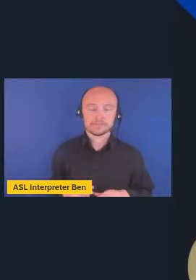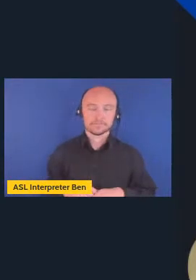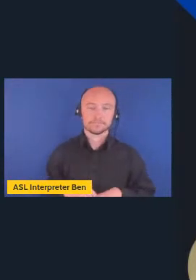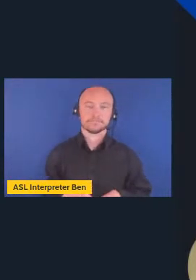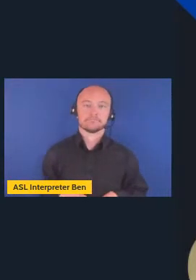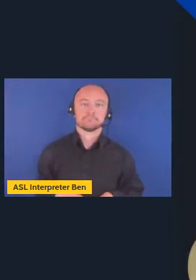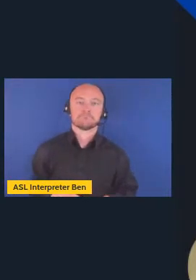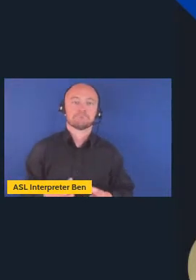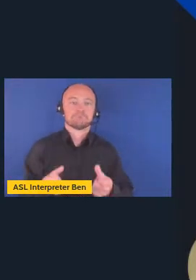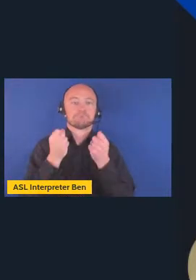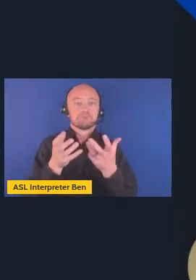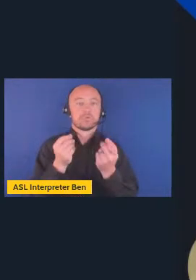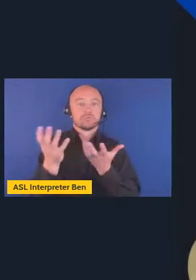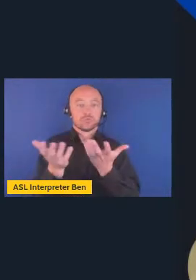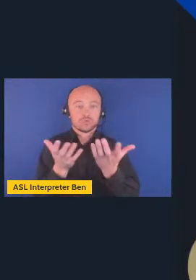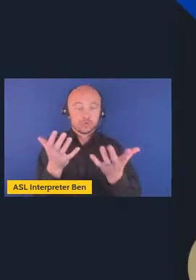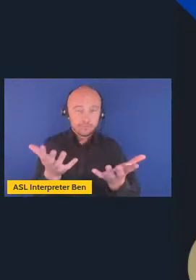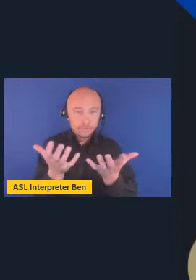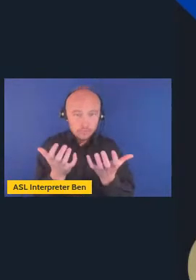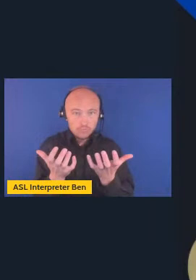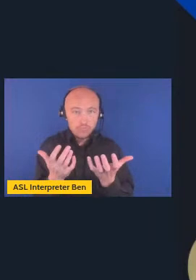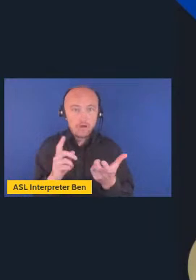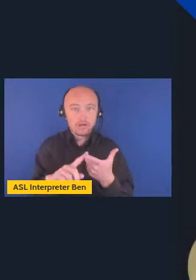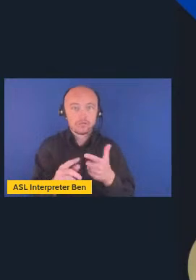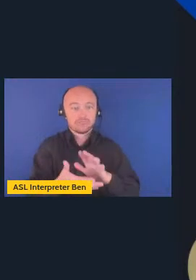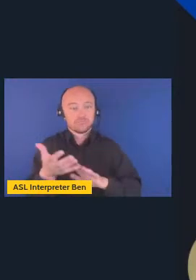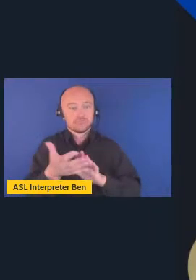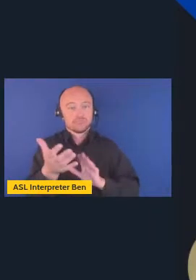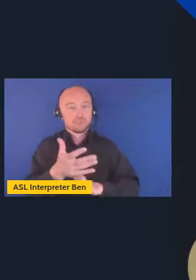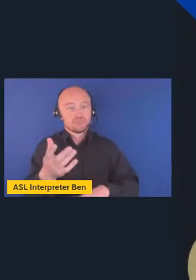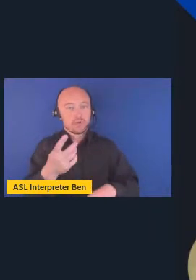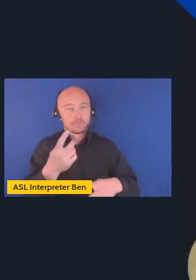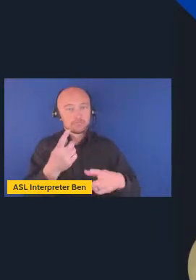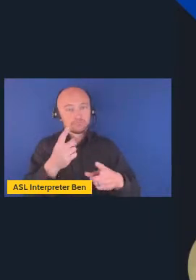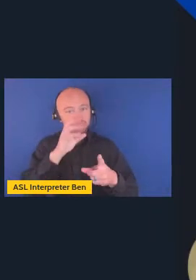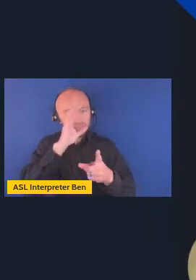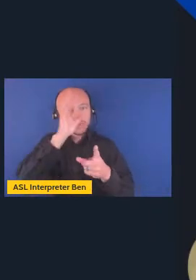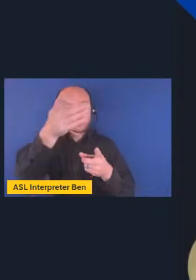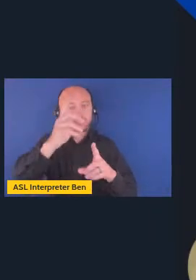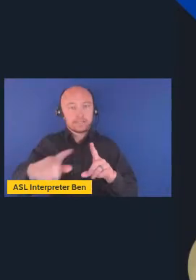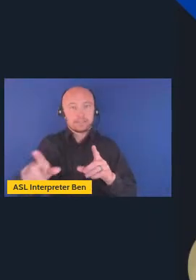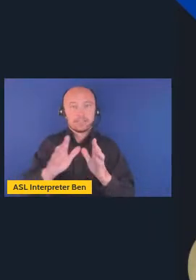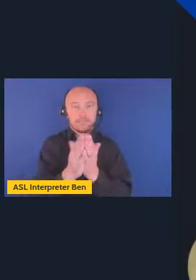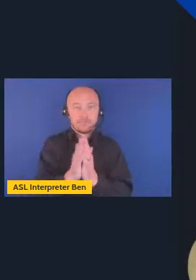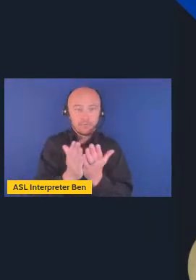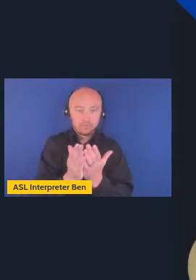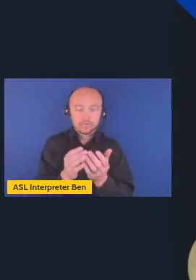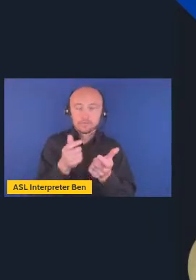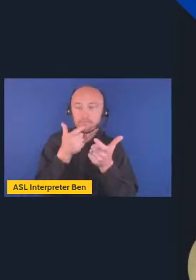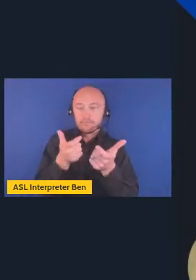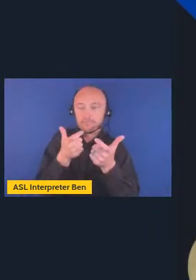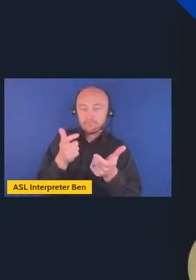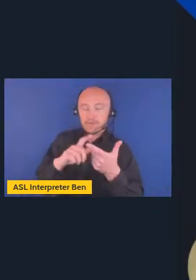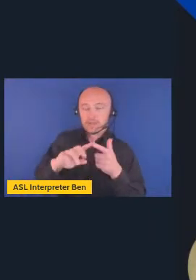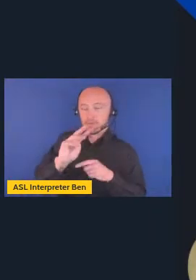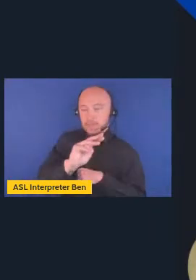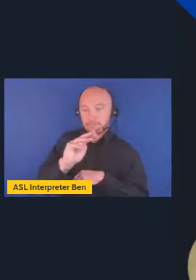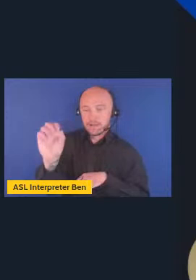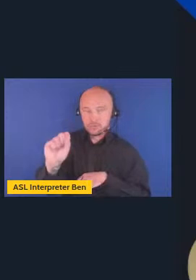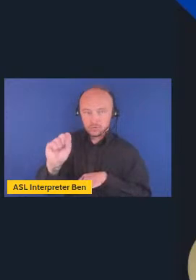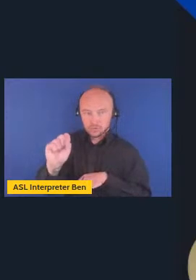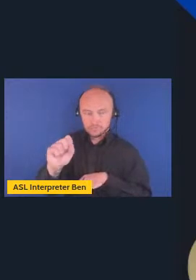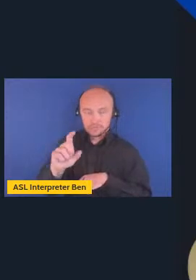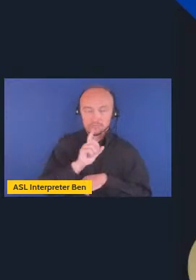multiple services, you run that create command in different folders. This is kind of following the microservices paradigm, which is